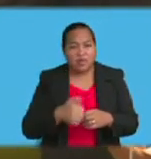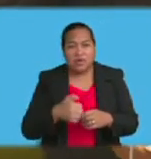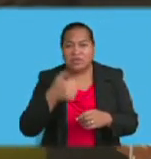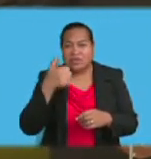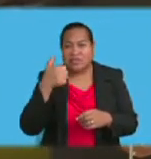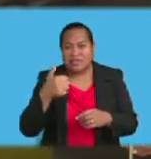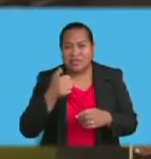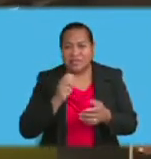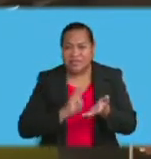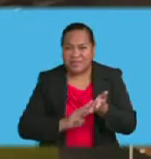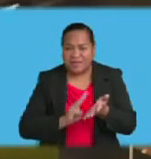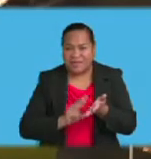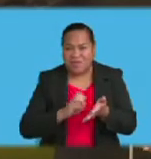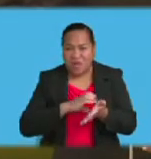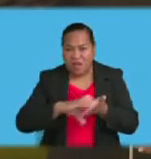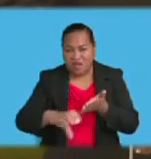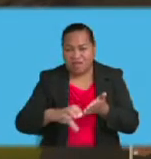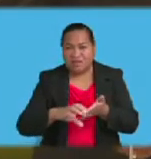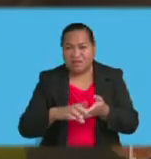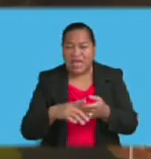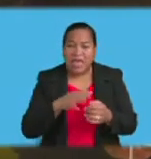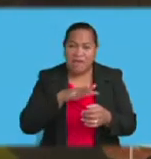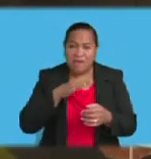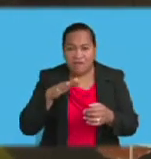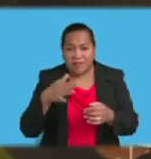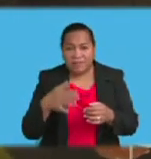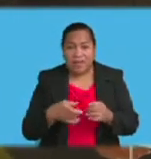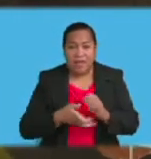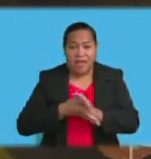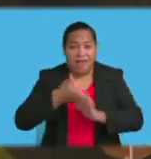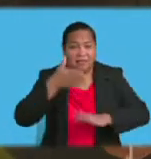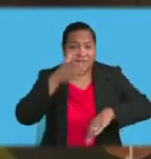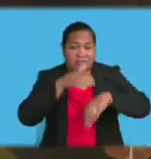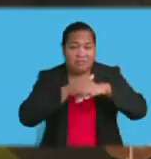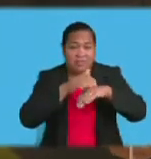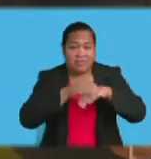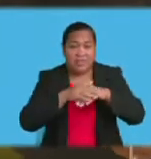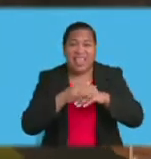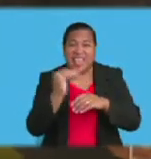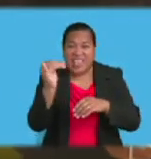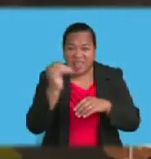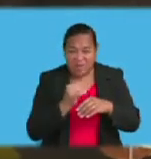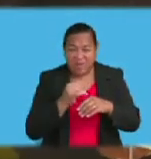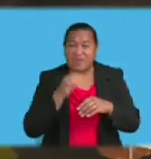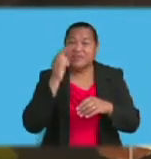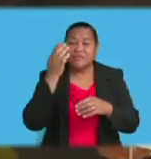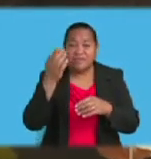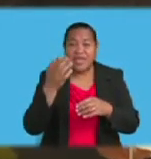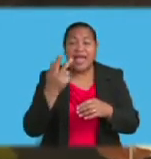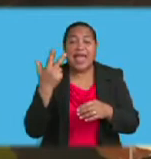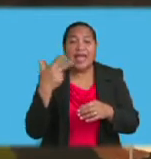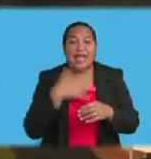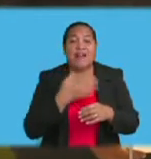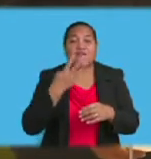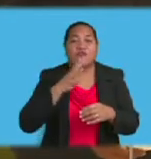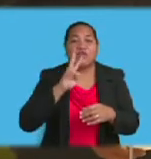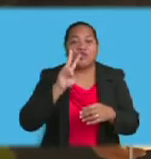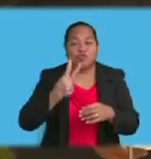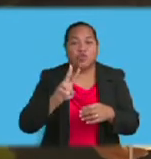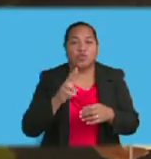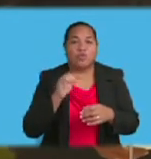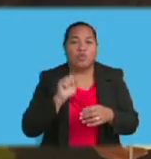In 2016, Fiji's highest imports were from New Zealand, valued at about $842.9